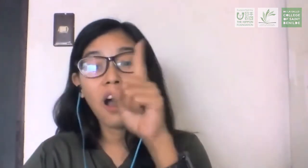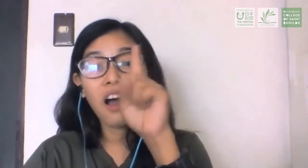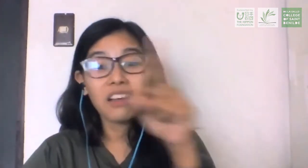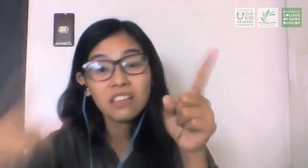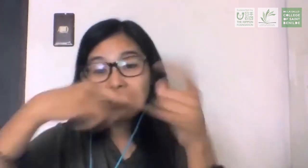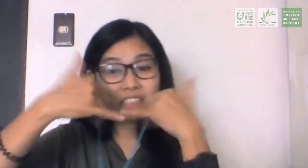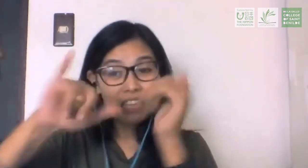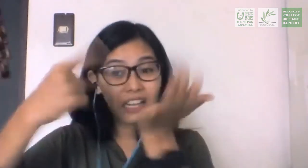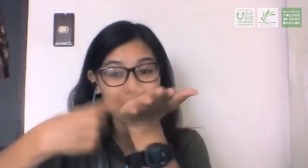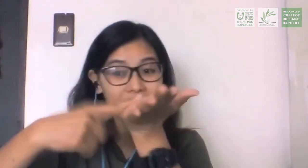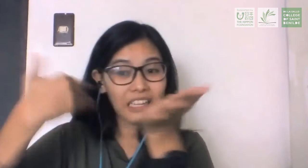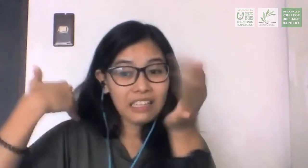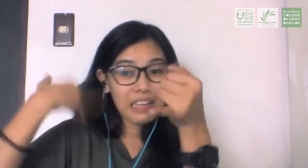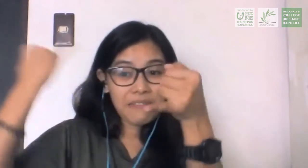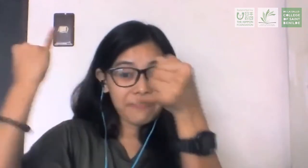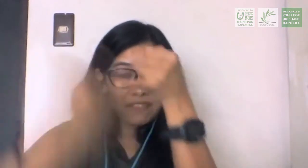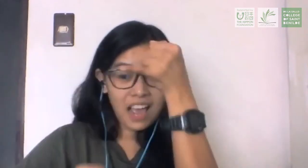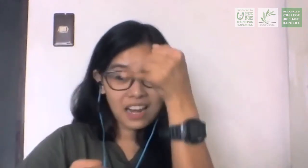So yeah,